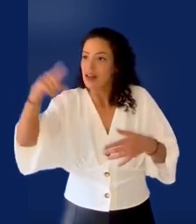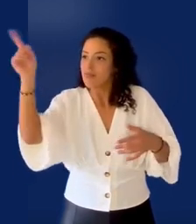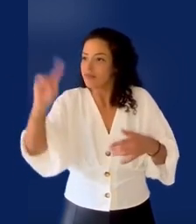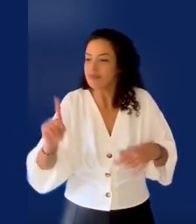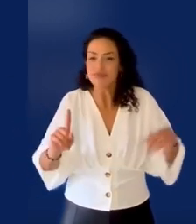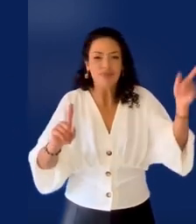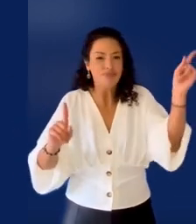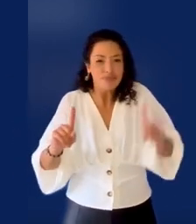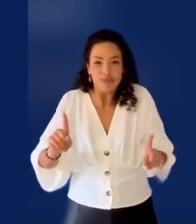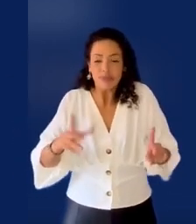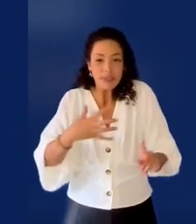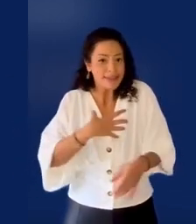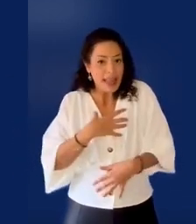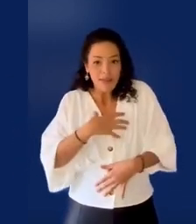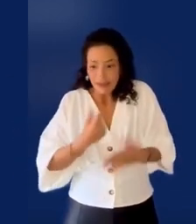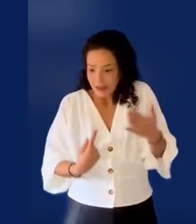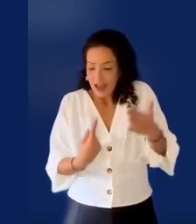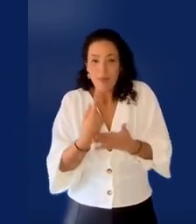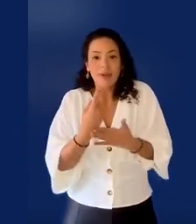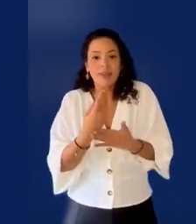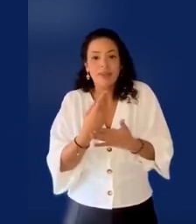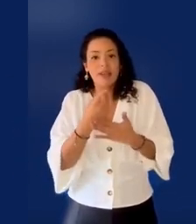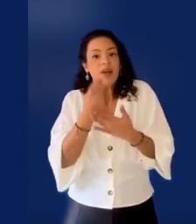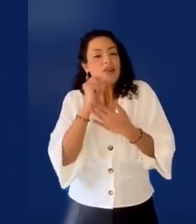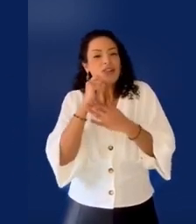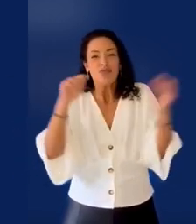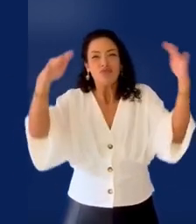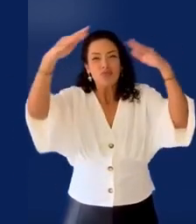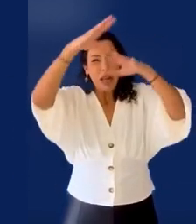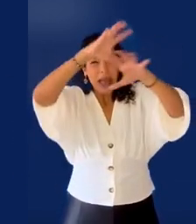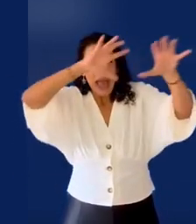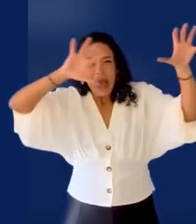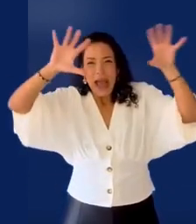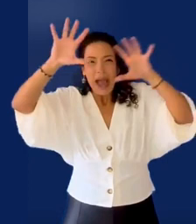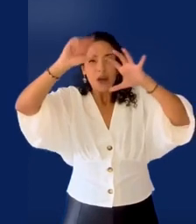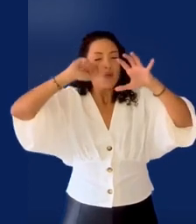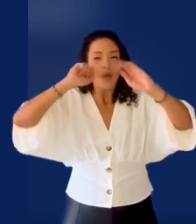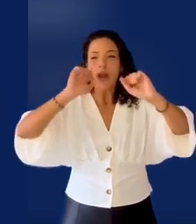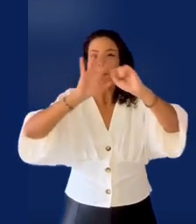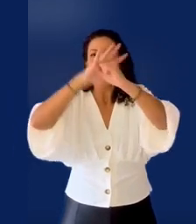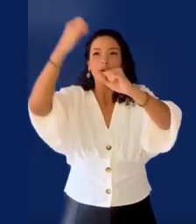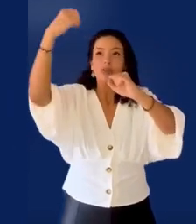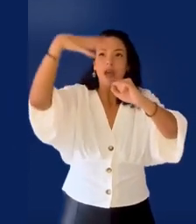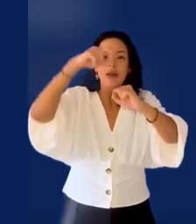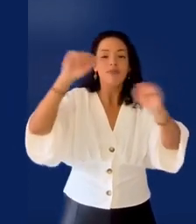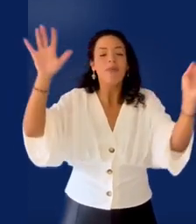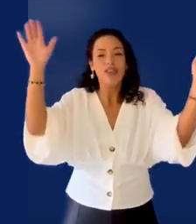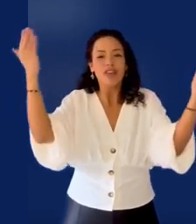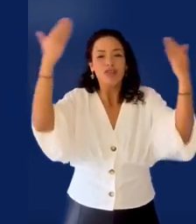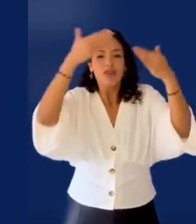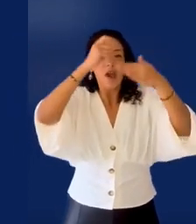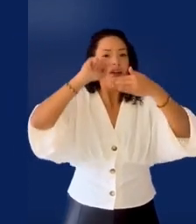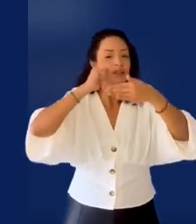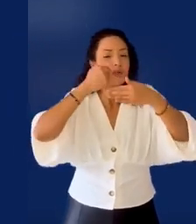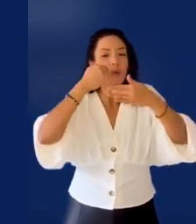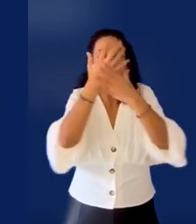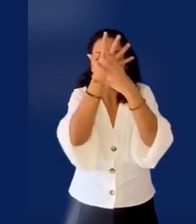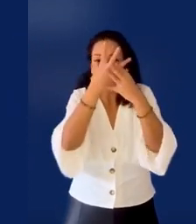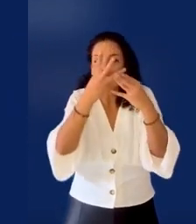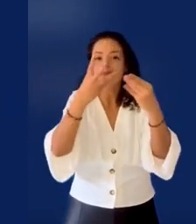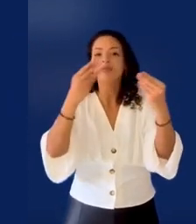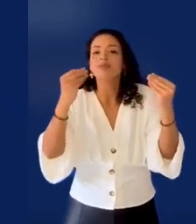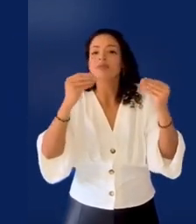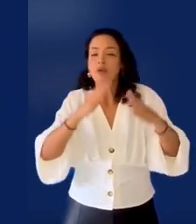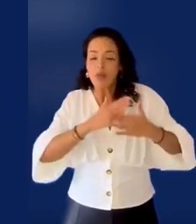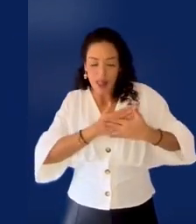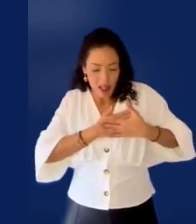rattle the earth, and sometimes dark rain clouds will obscure the sunshine. But this darkness will pass and there will be light again, and with love and